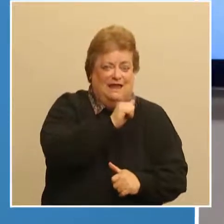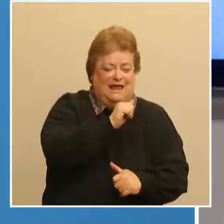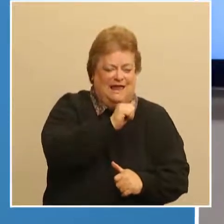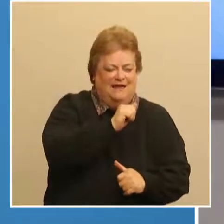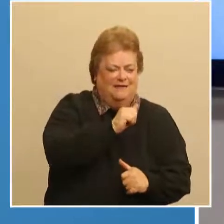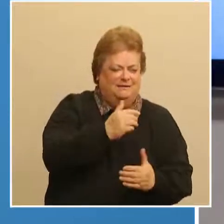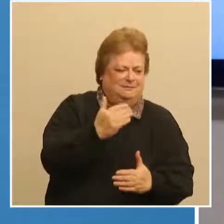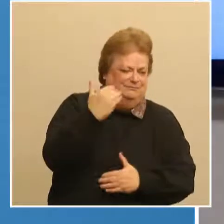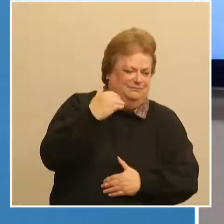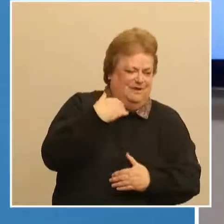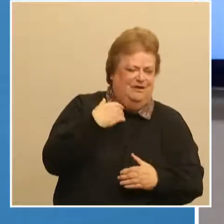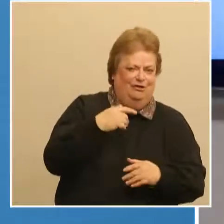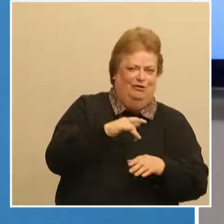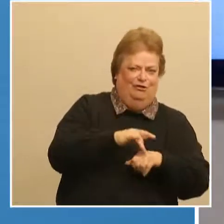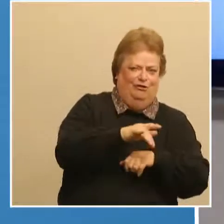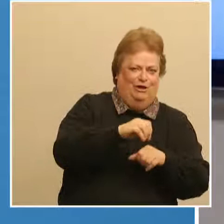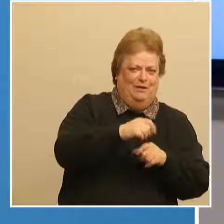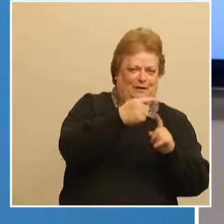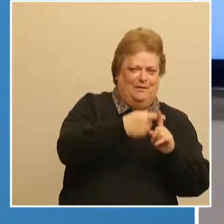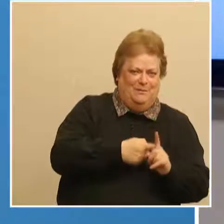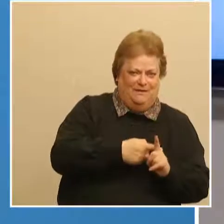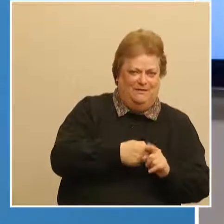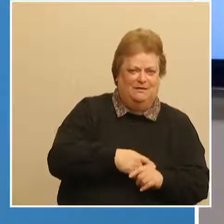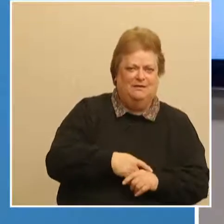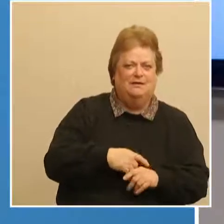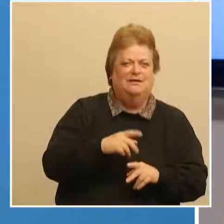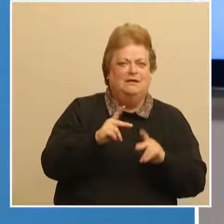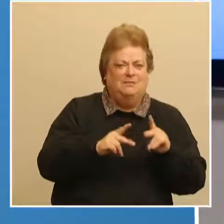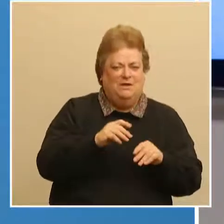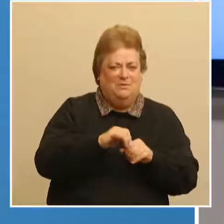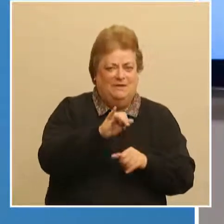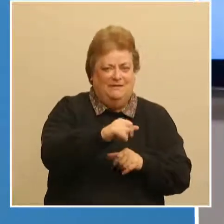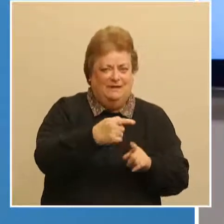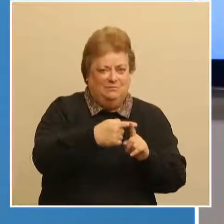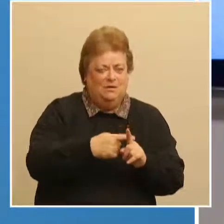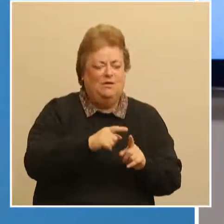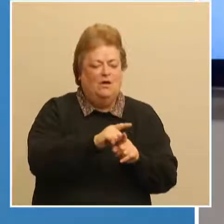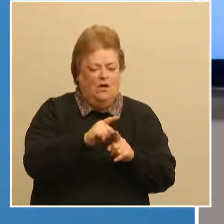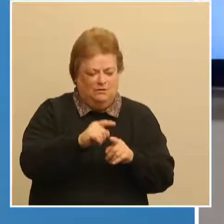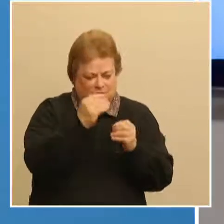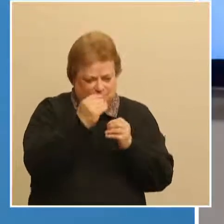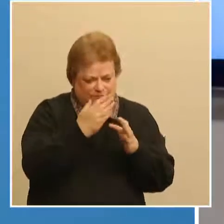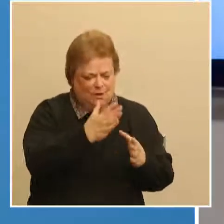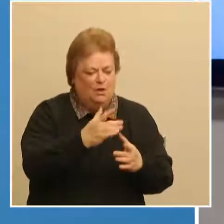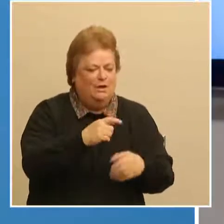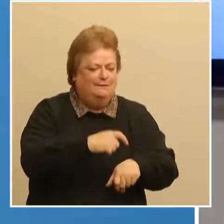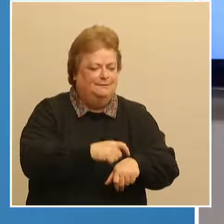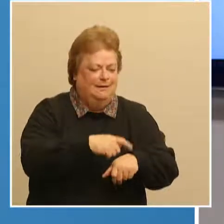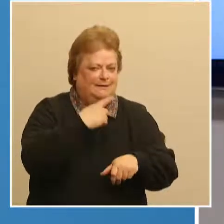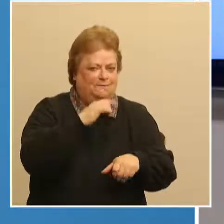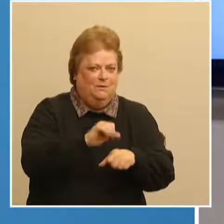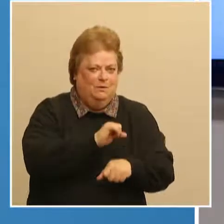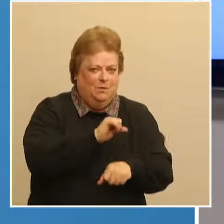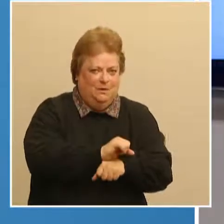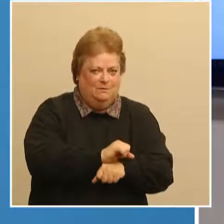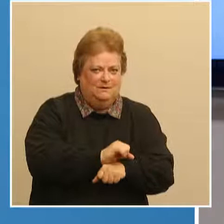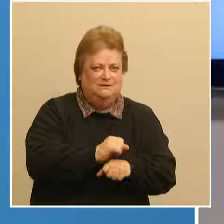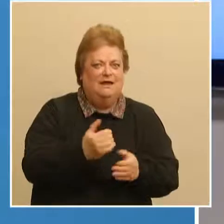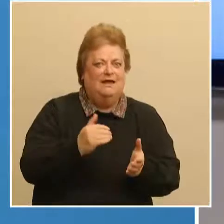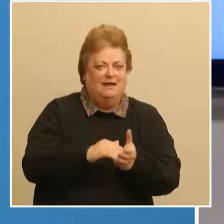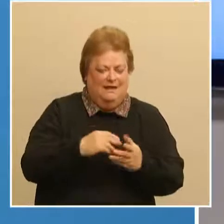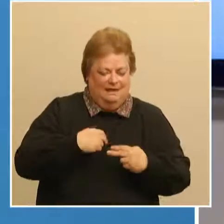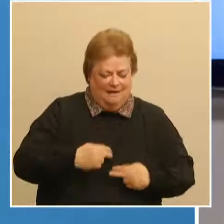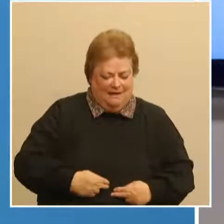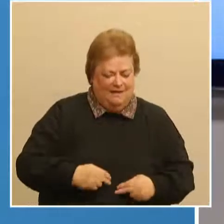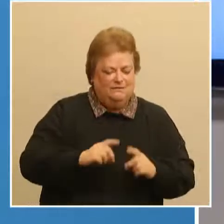this month. Individuals in this group are also being notified of their appointment times. The health department will again work with